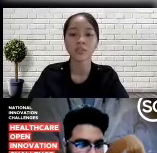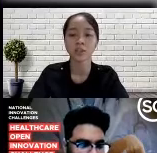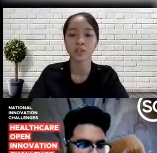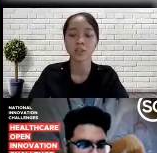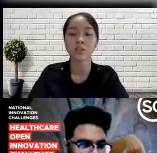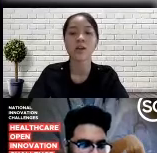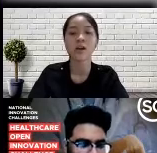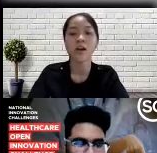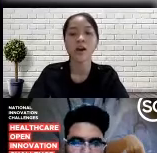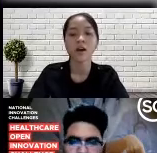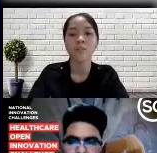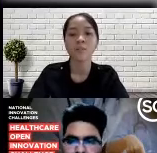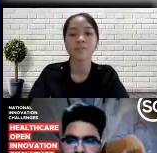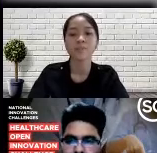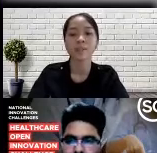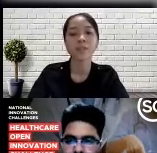with dysphagia.